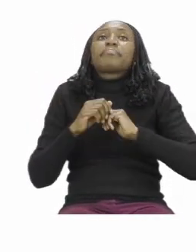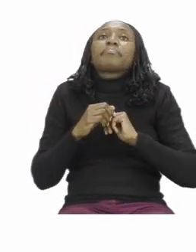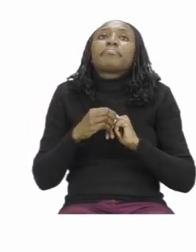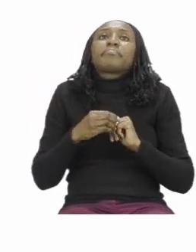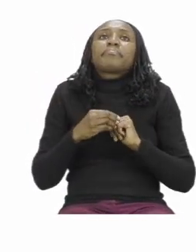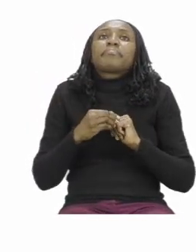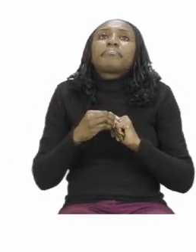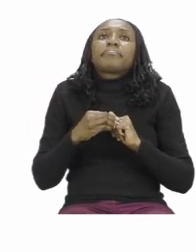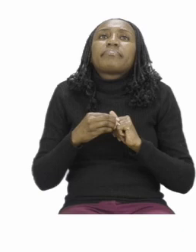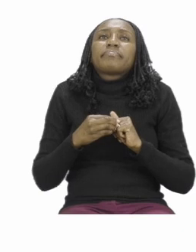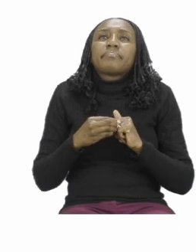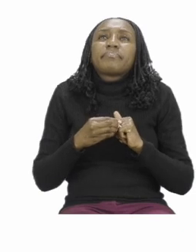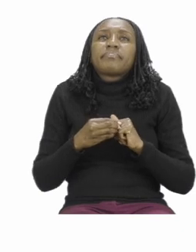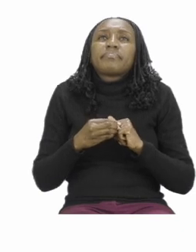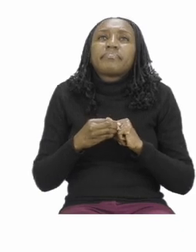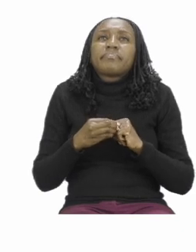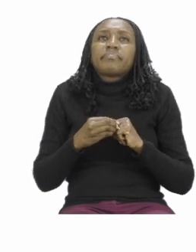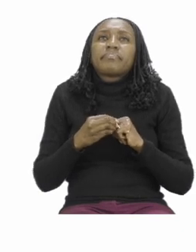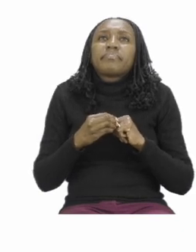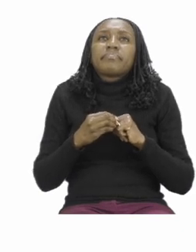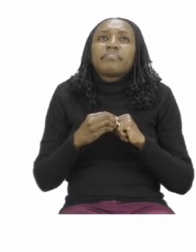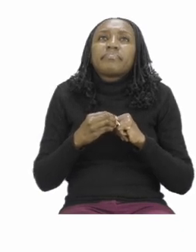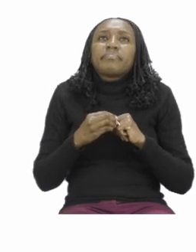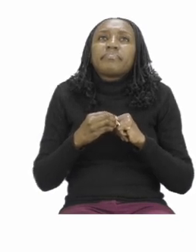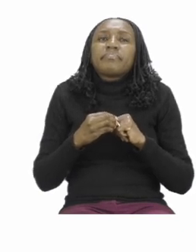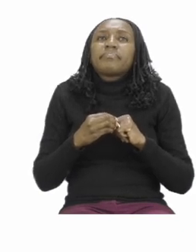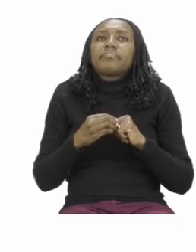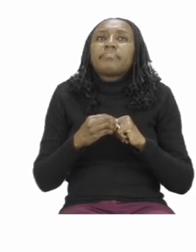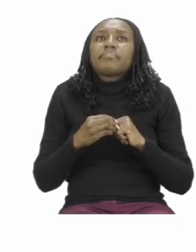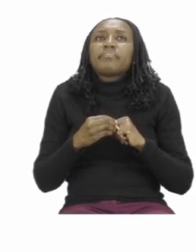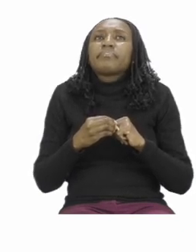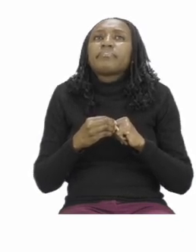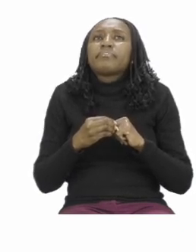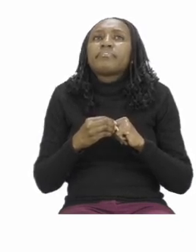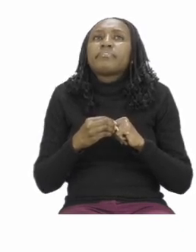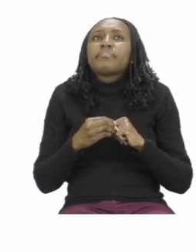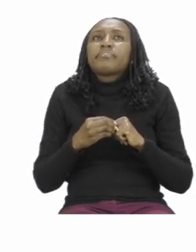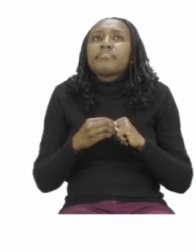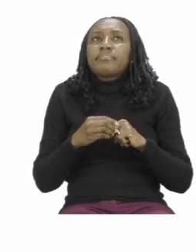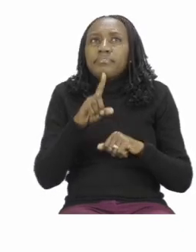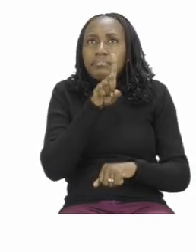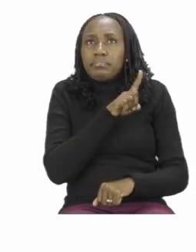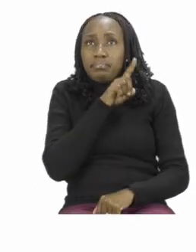the left. So we have 12 centimeters,